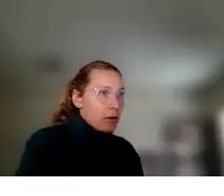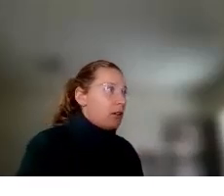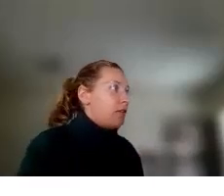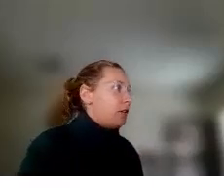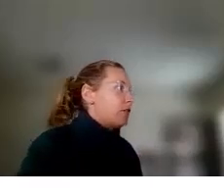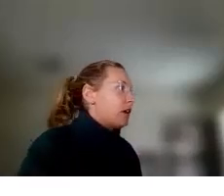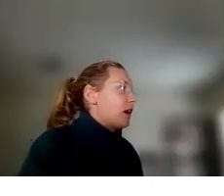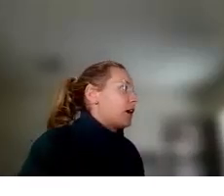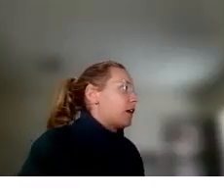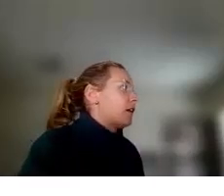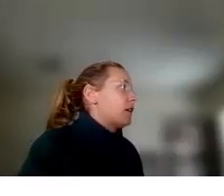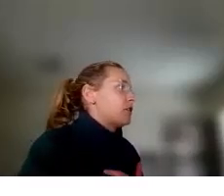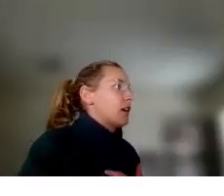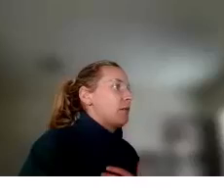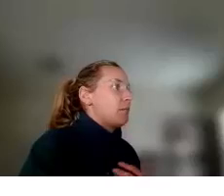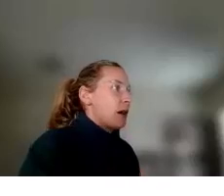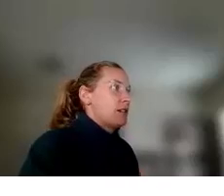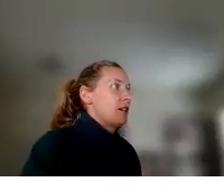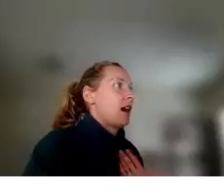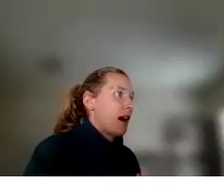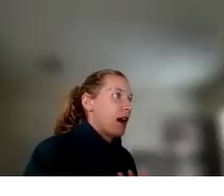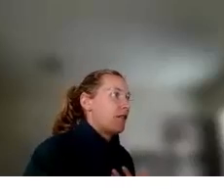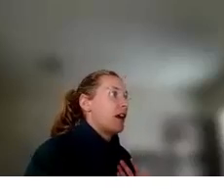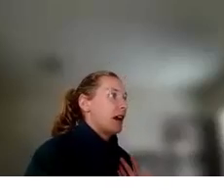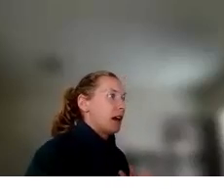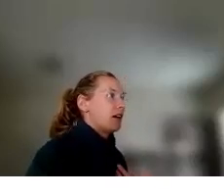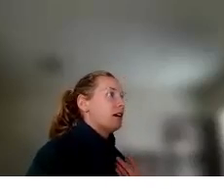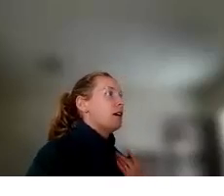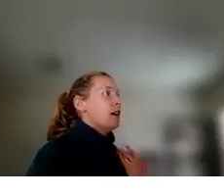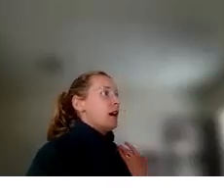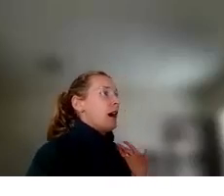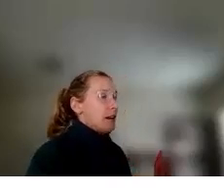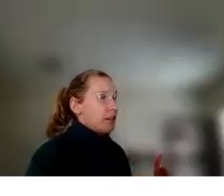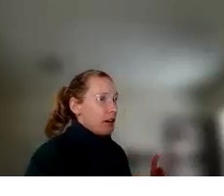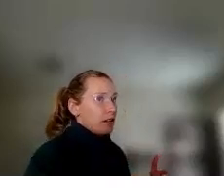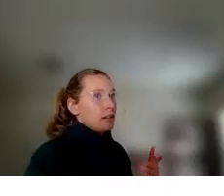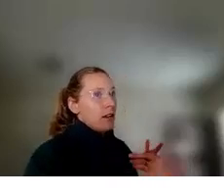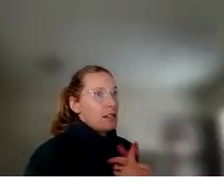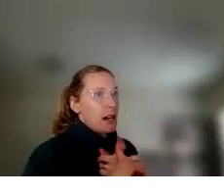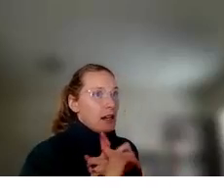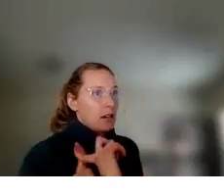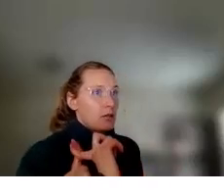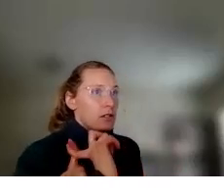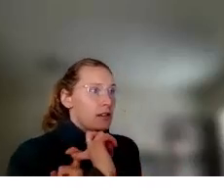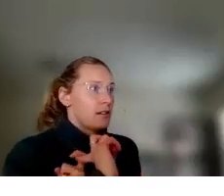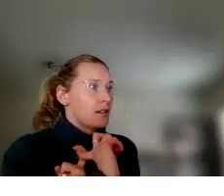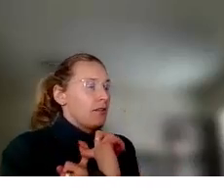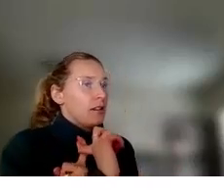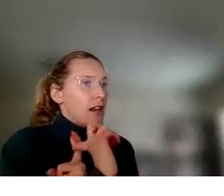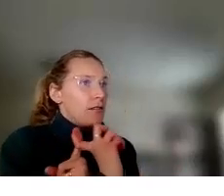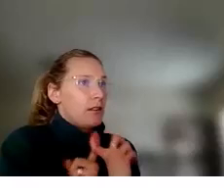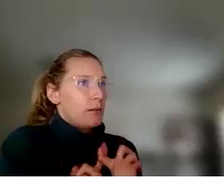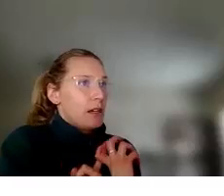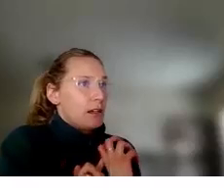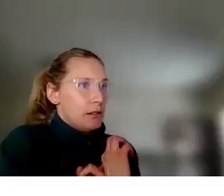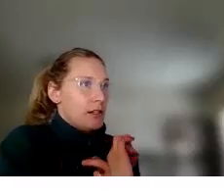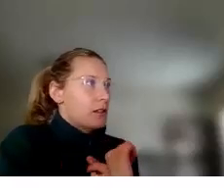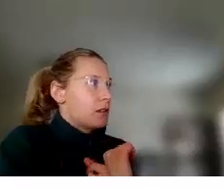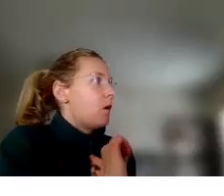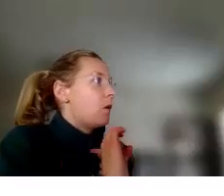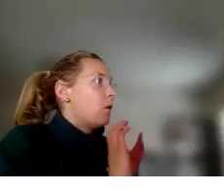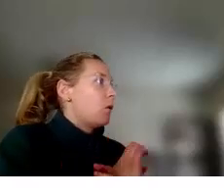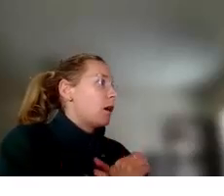meet hospital level of care, a child must have either a diagnosis of a